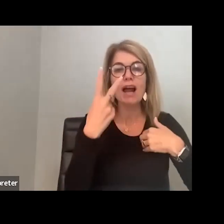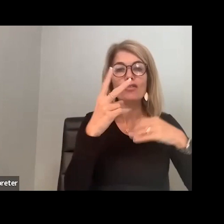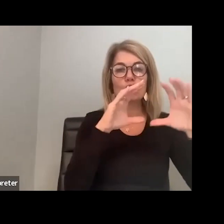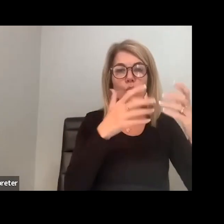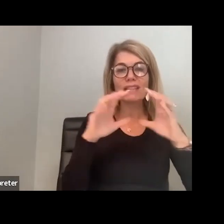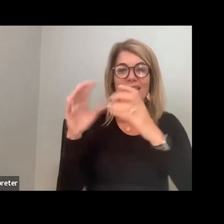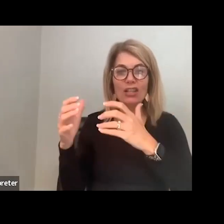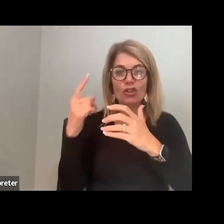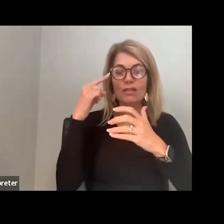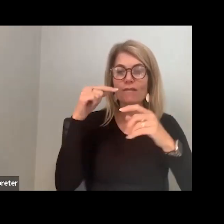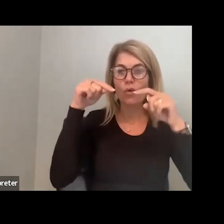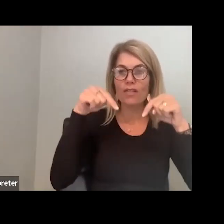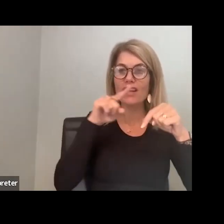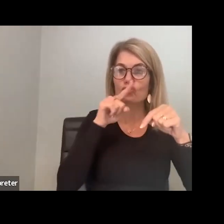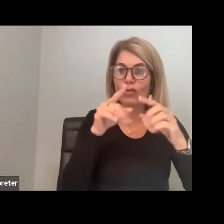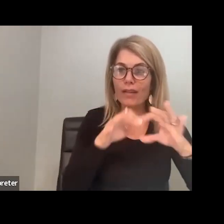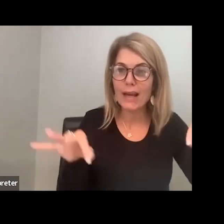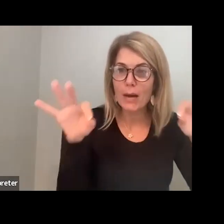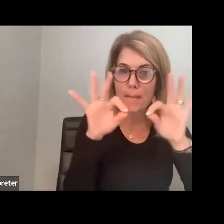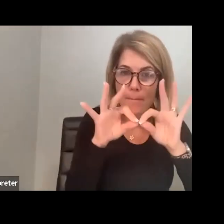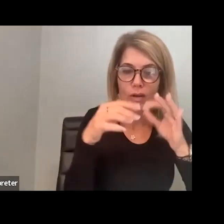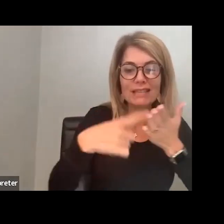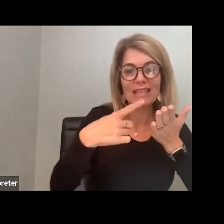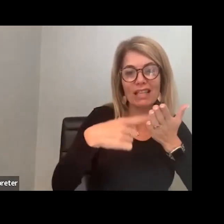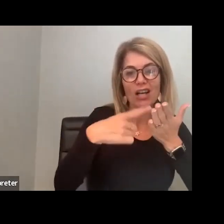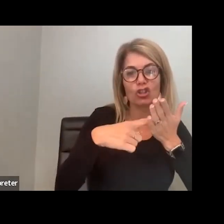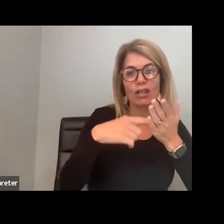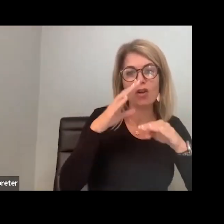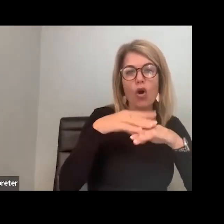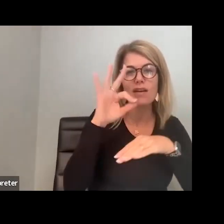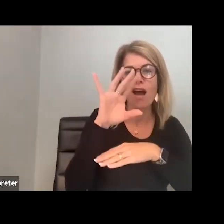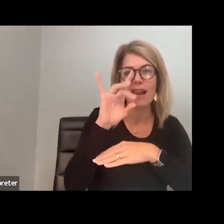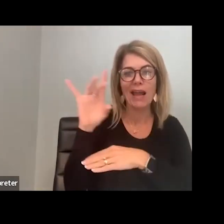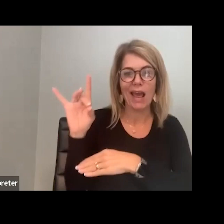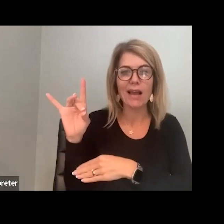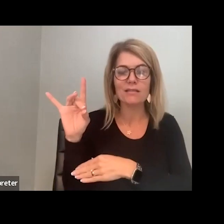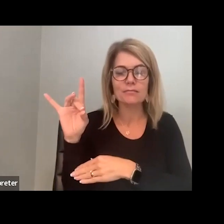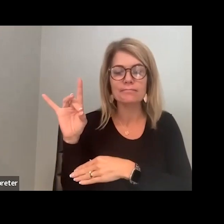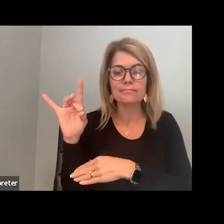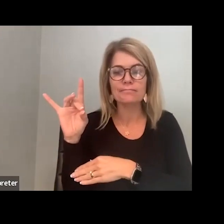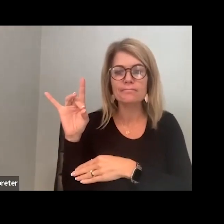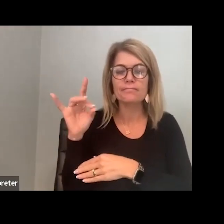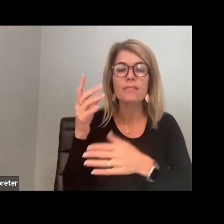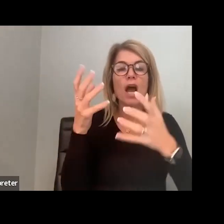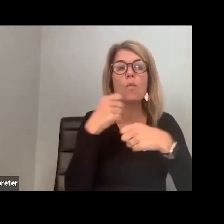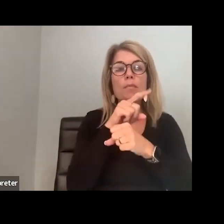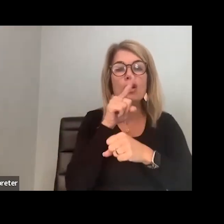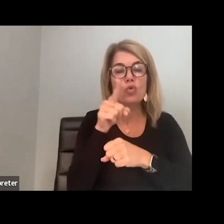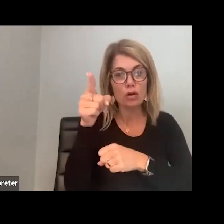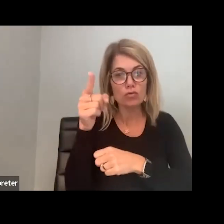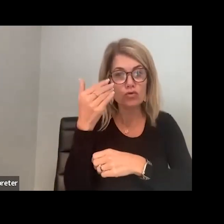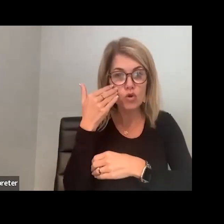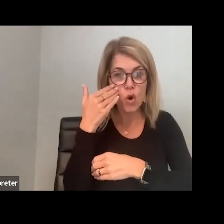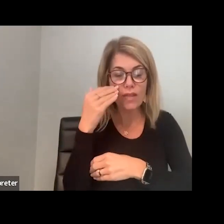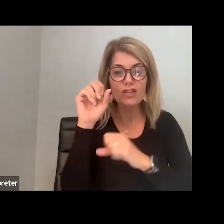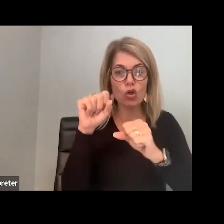this really important discussion on 988. And I wanted to make sure you know that so that you can